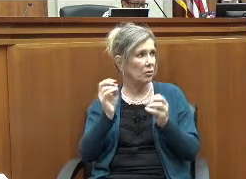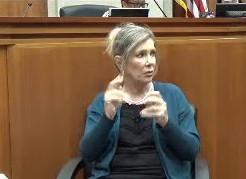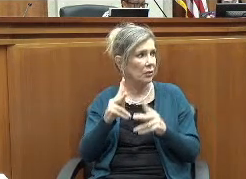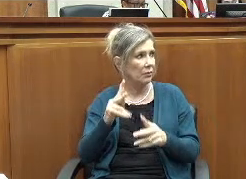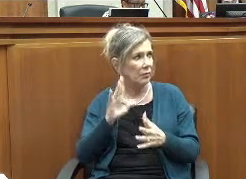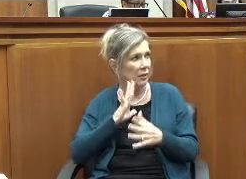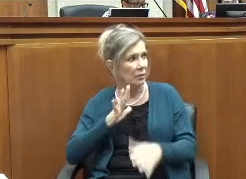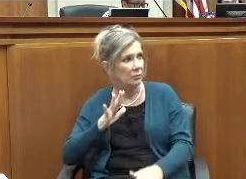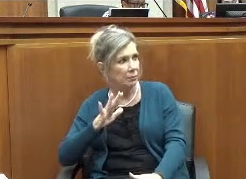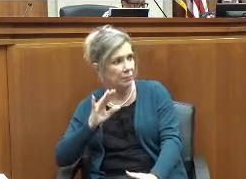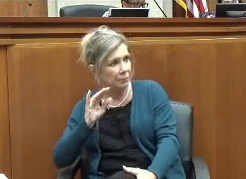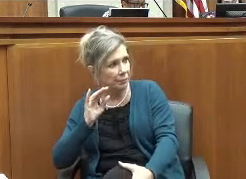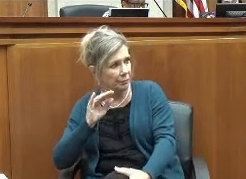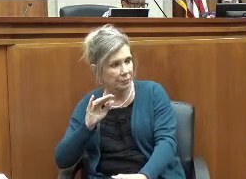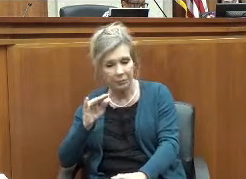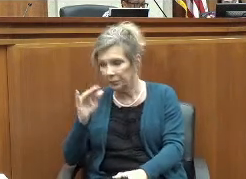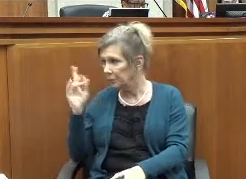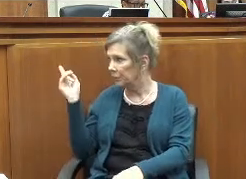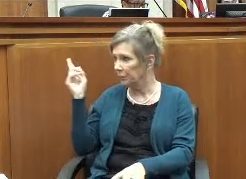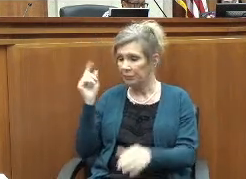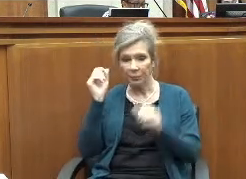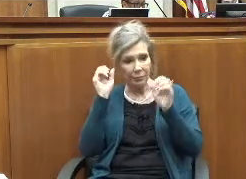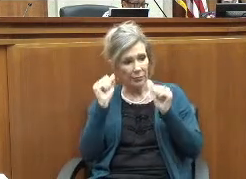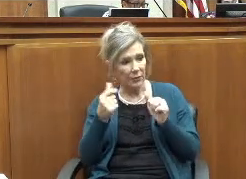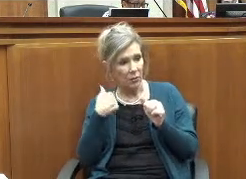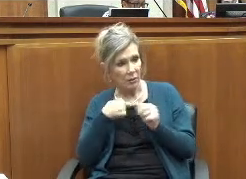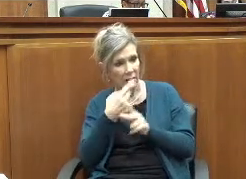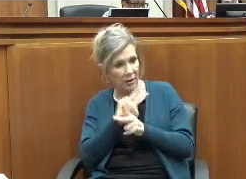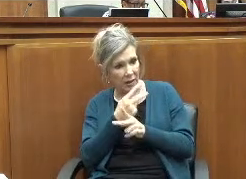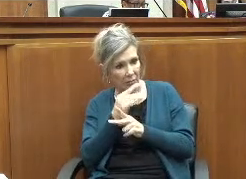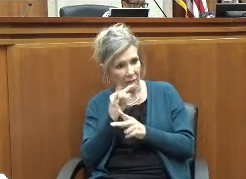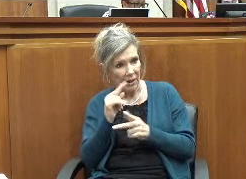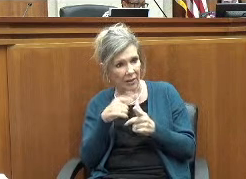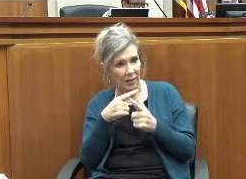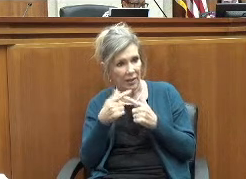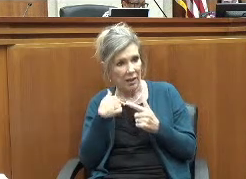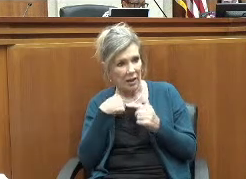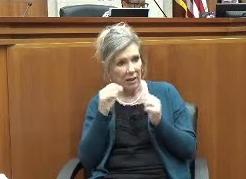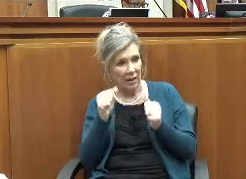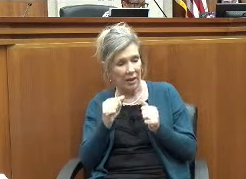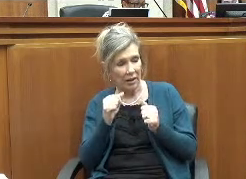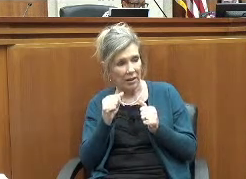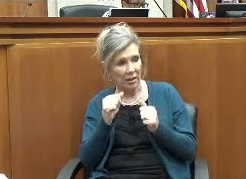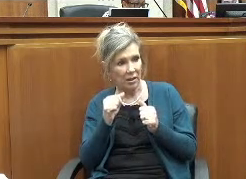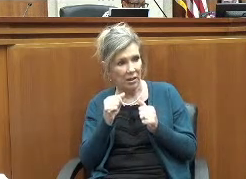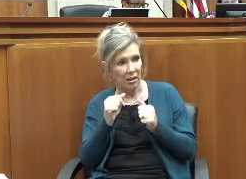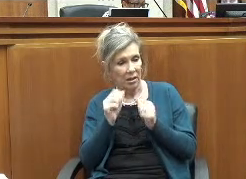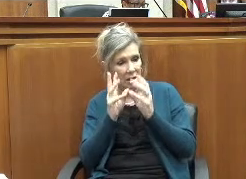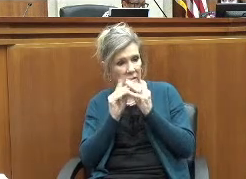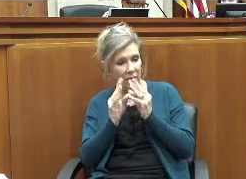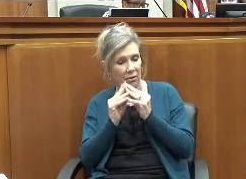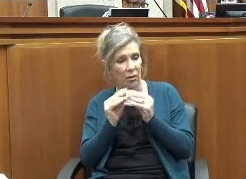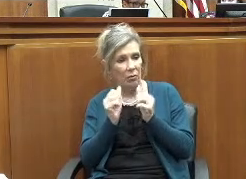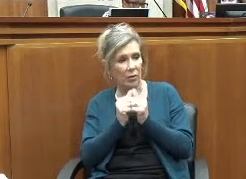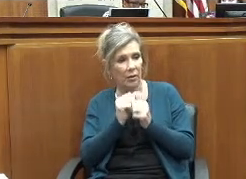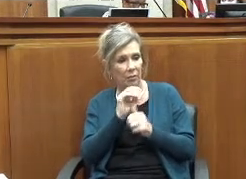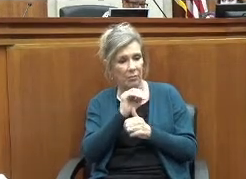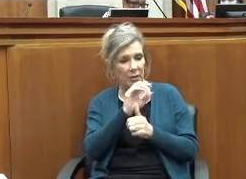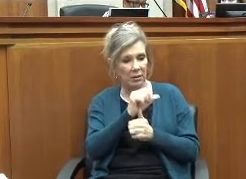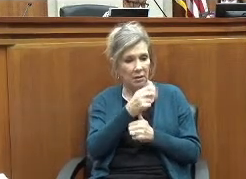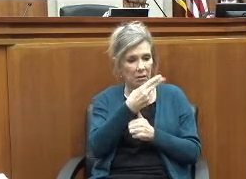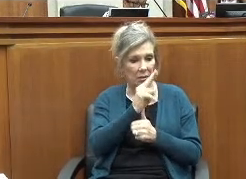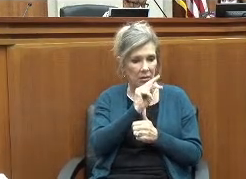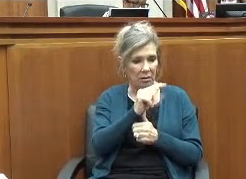Dr. Davis. So can we keep it, and then I can confer with either Ms. Hunt